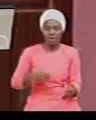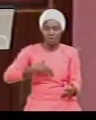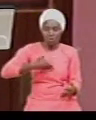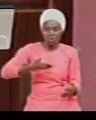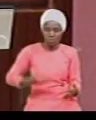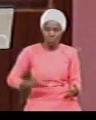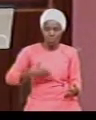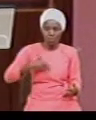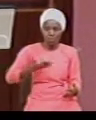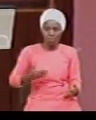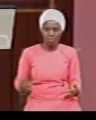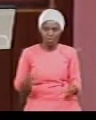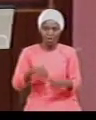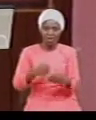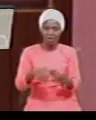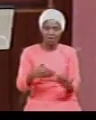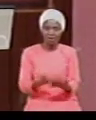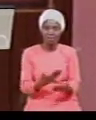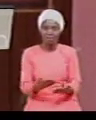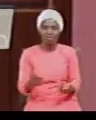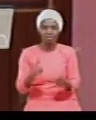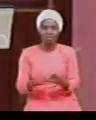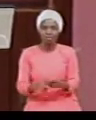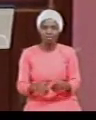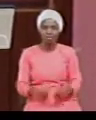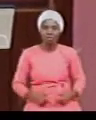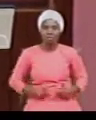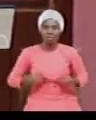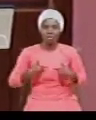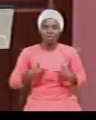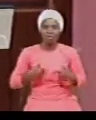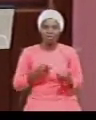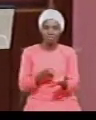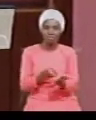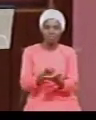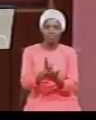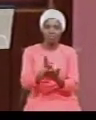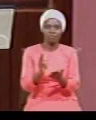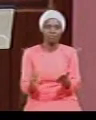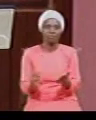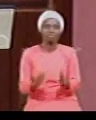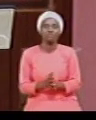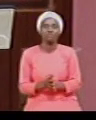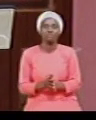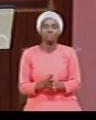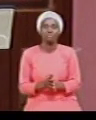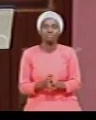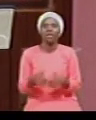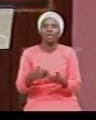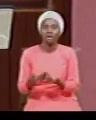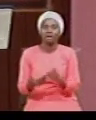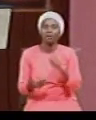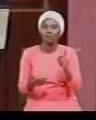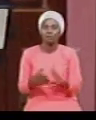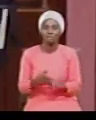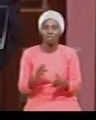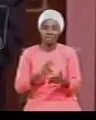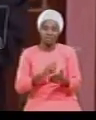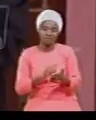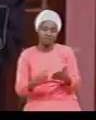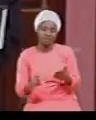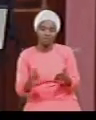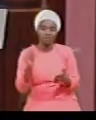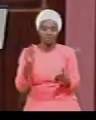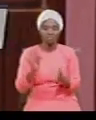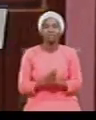all things to live honestly. How? Look at verse 20. Now